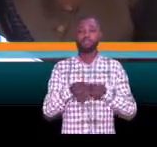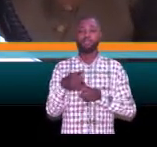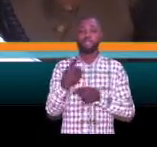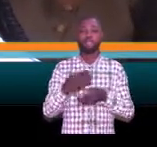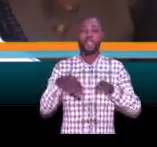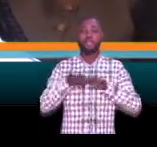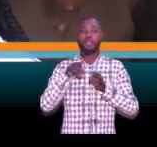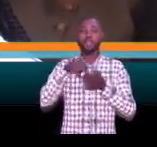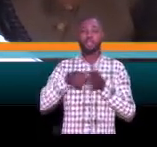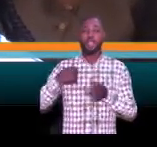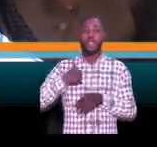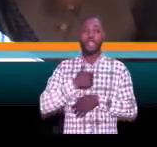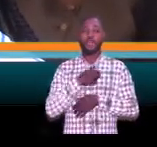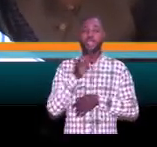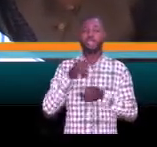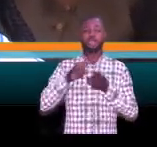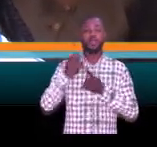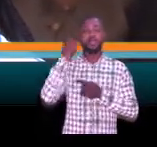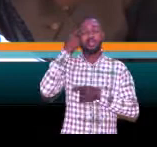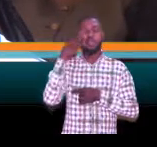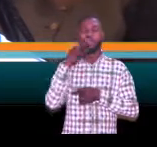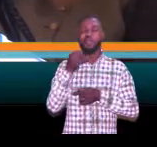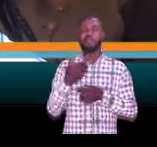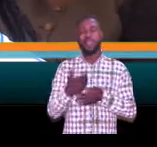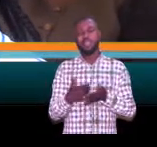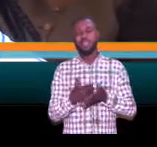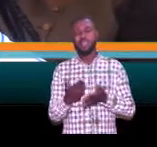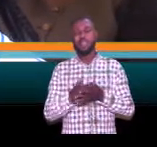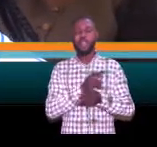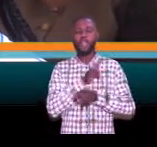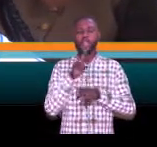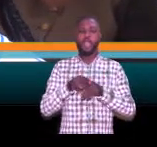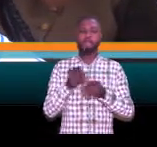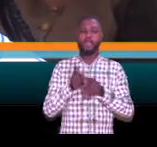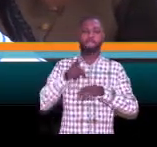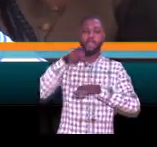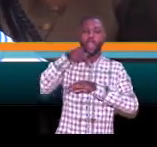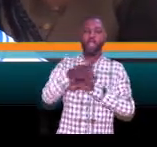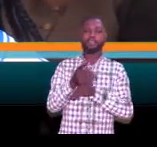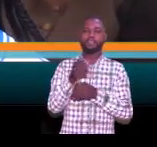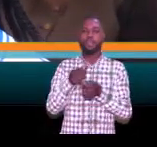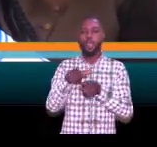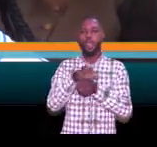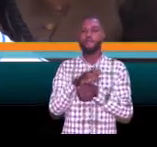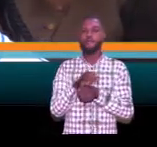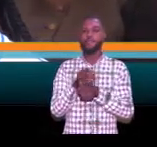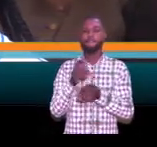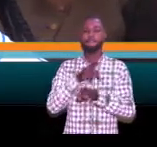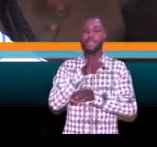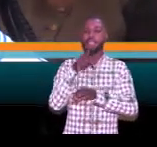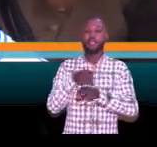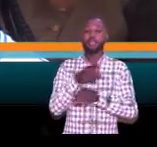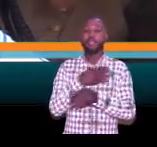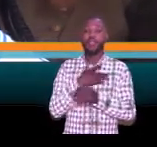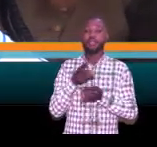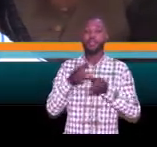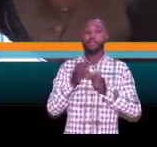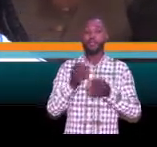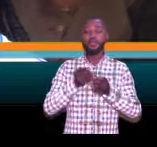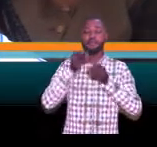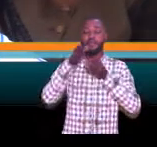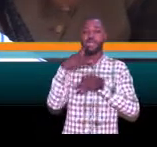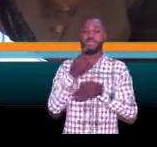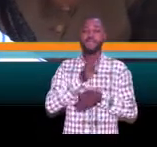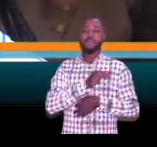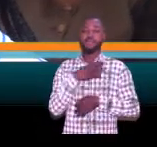out during the lockdown, we needed to think of the new normal, the post-COVID period, and the way forward. And